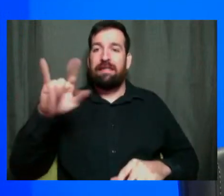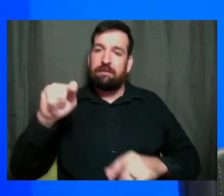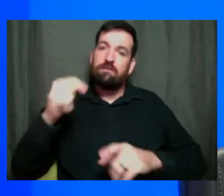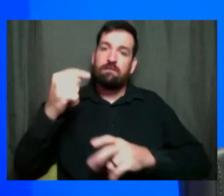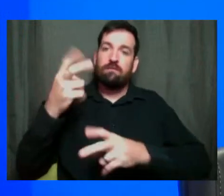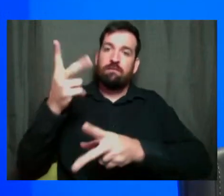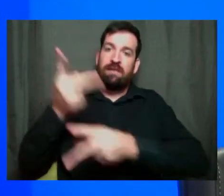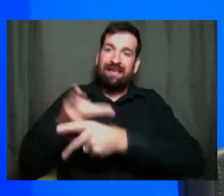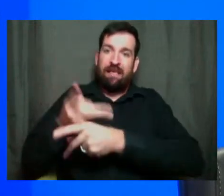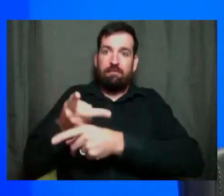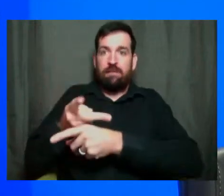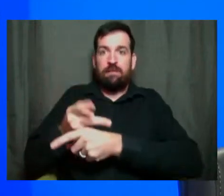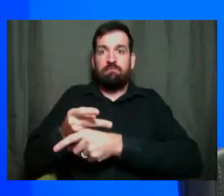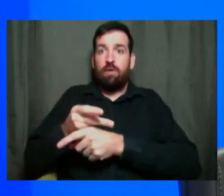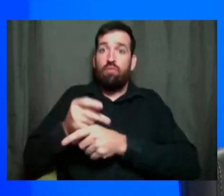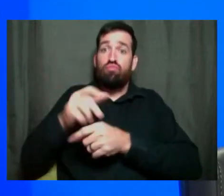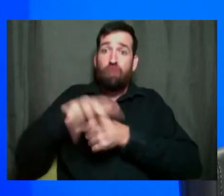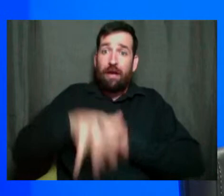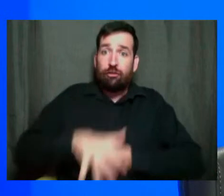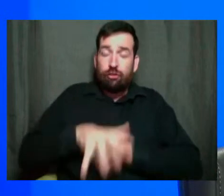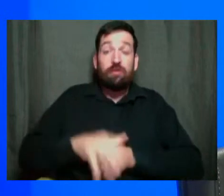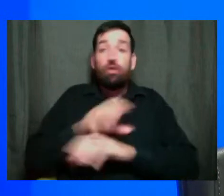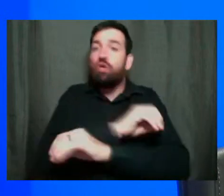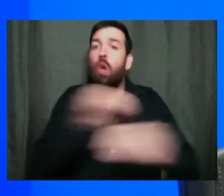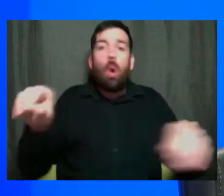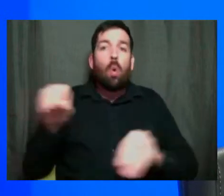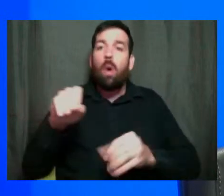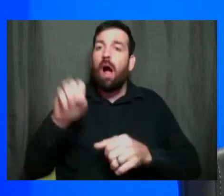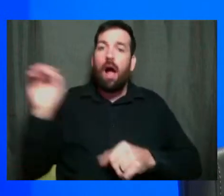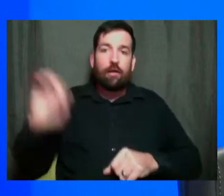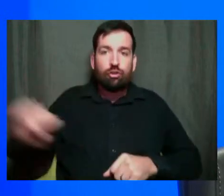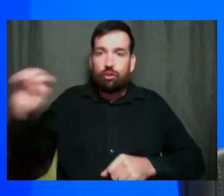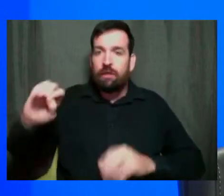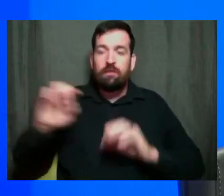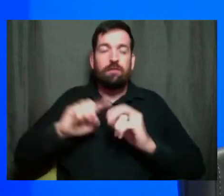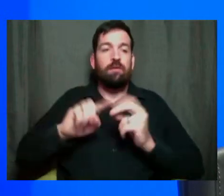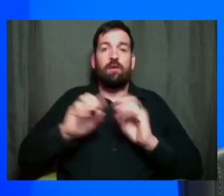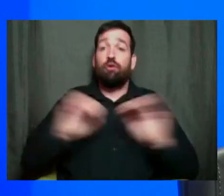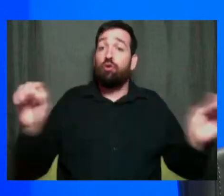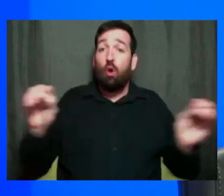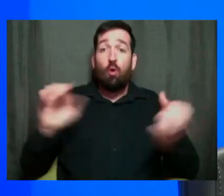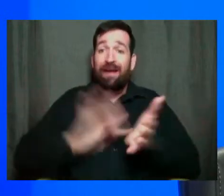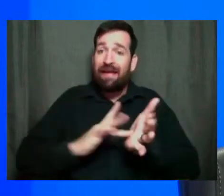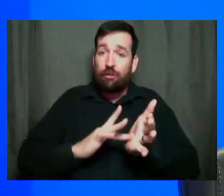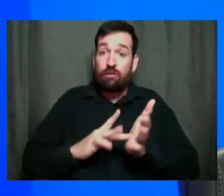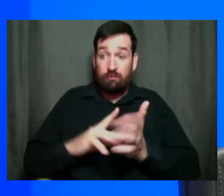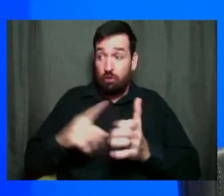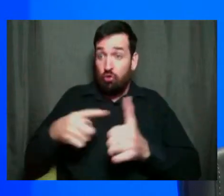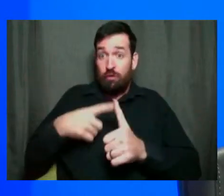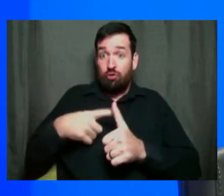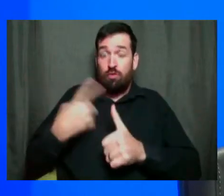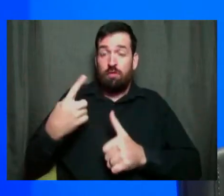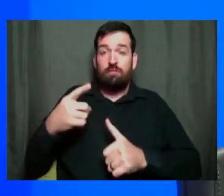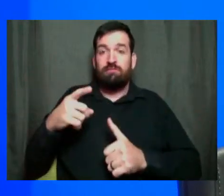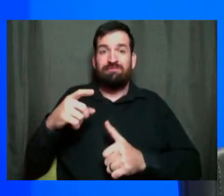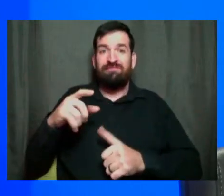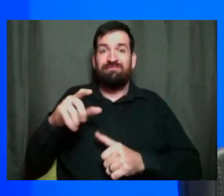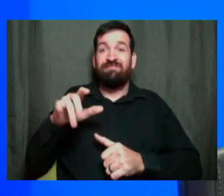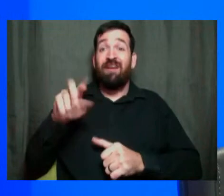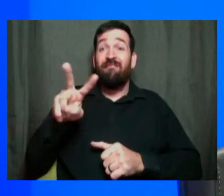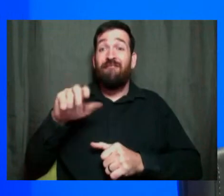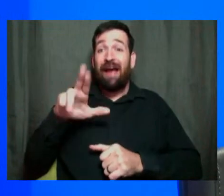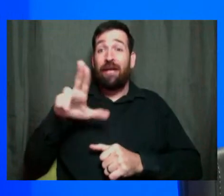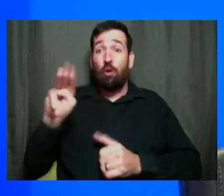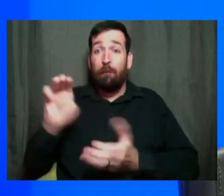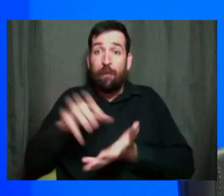pressure. There's not oxygen. There's no medications involved. The original one was actually a vacuum sweeper turned backwards. So instead of sucking